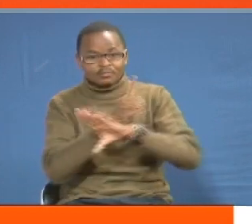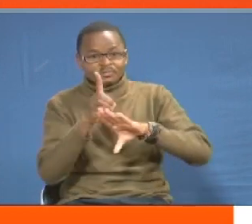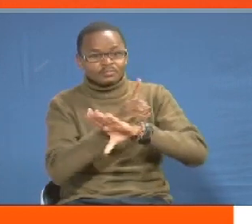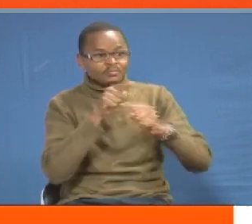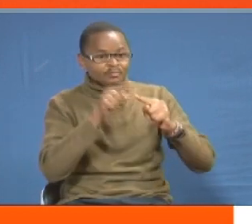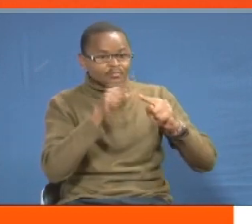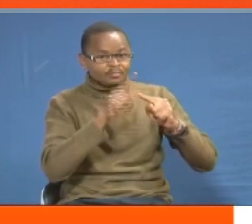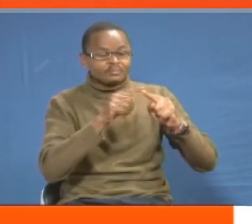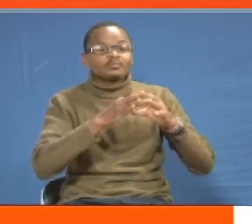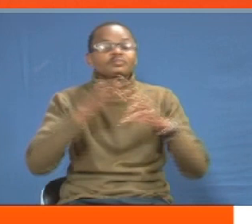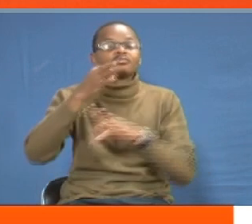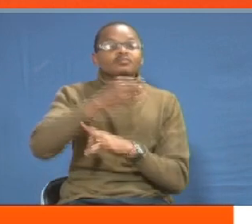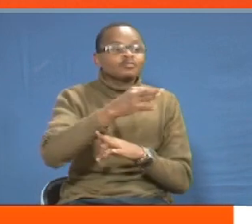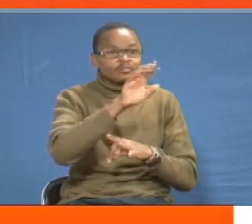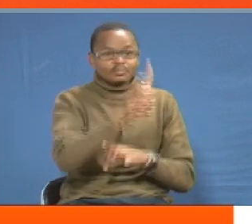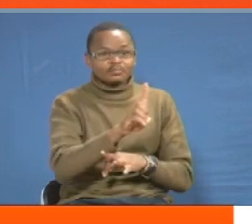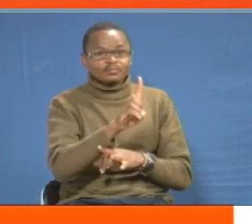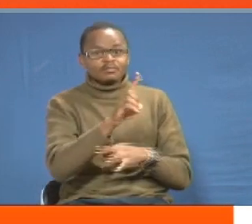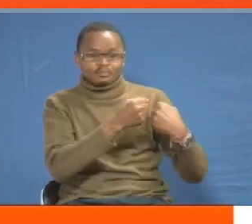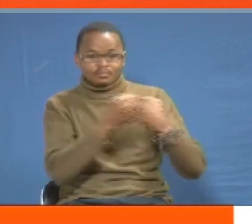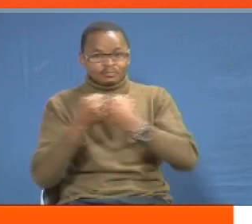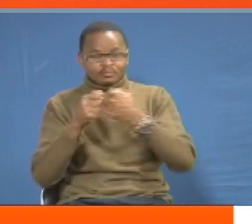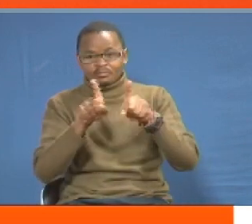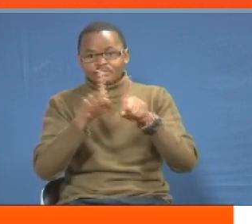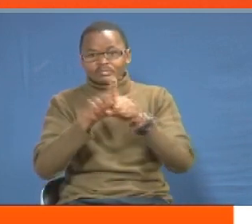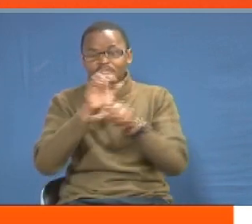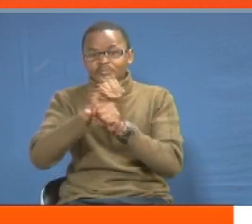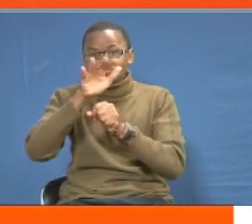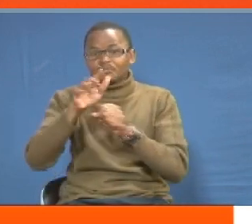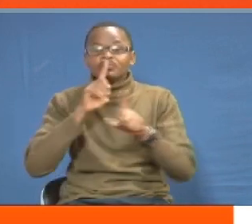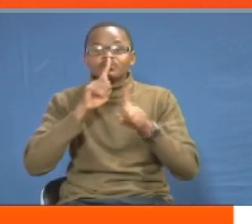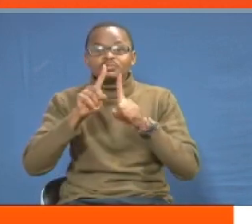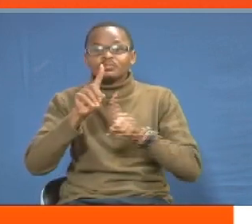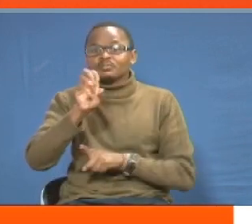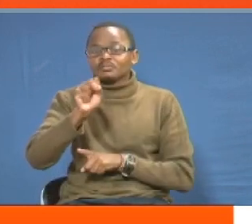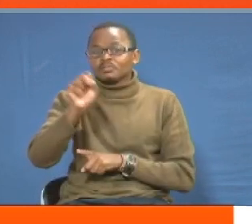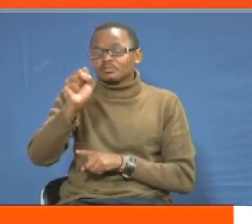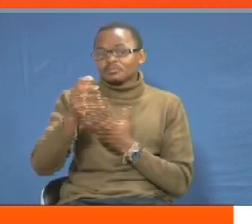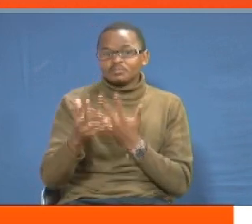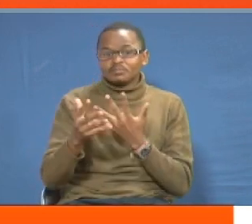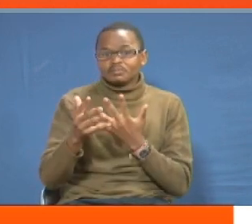duty bearers to some extent. One of the challenges also that COVID-19 brought about was